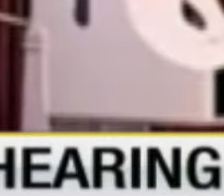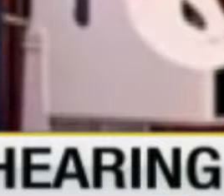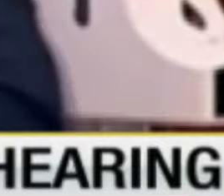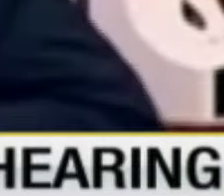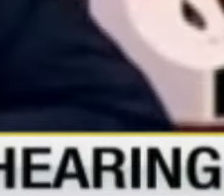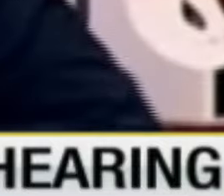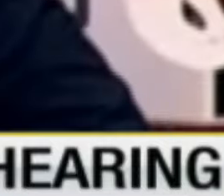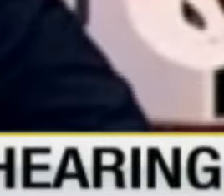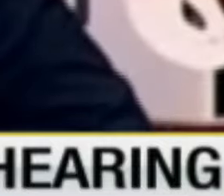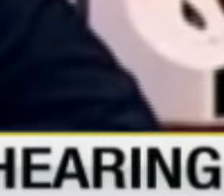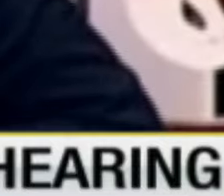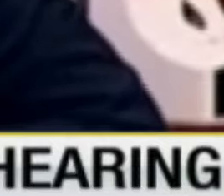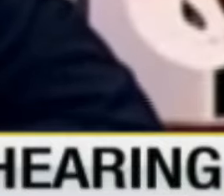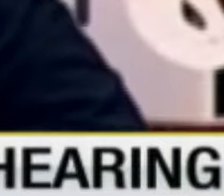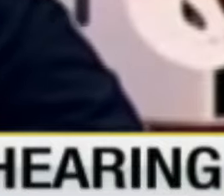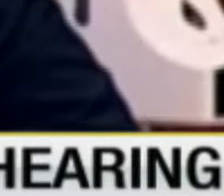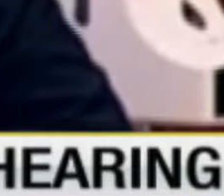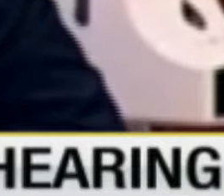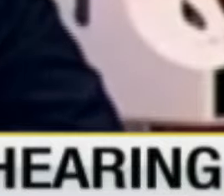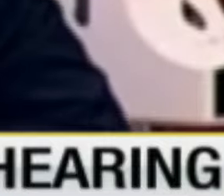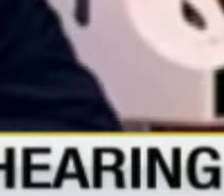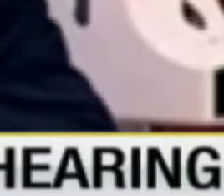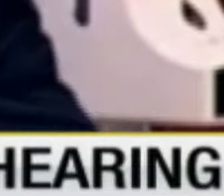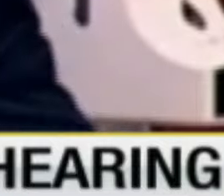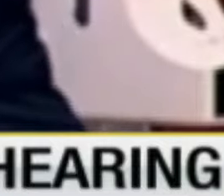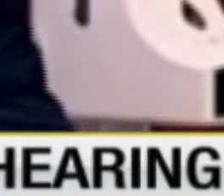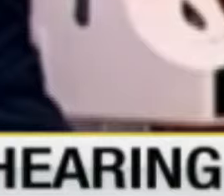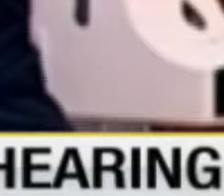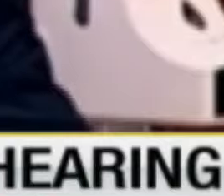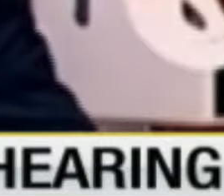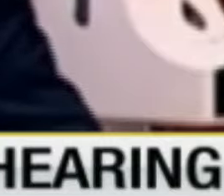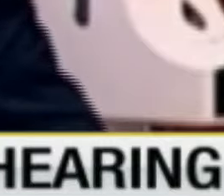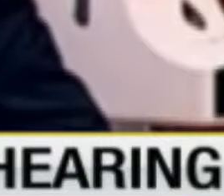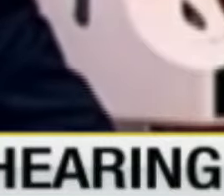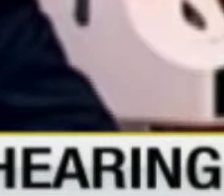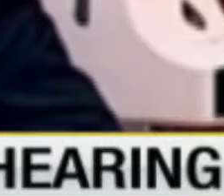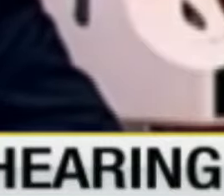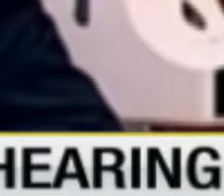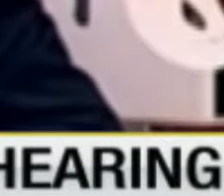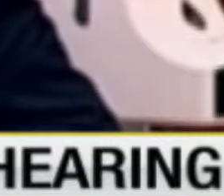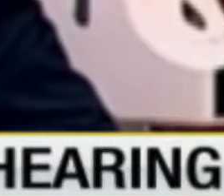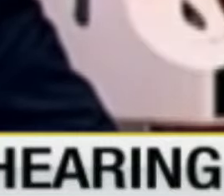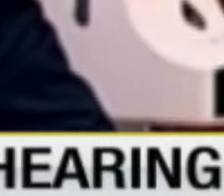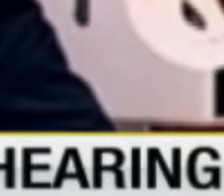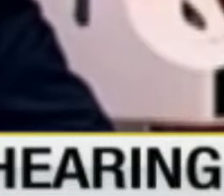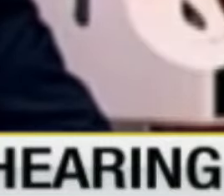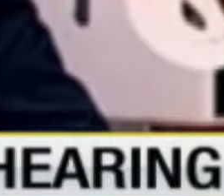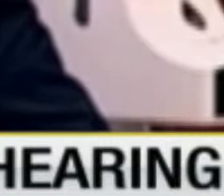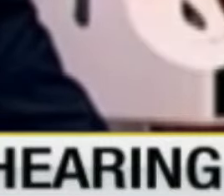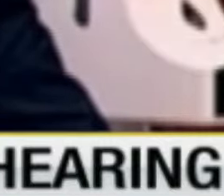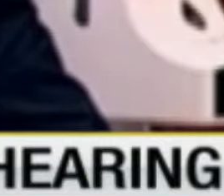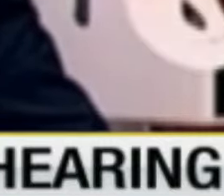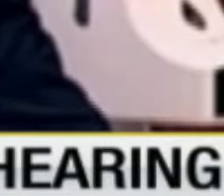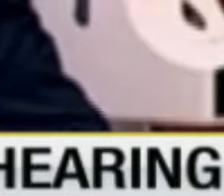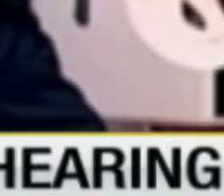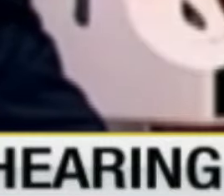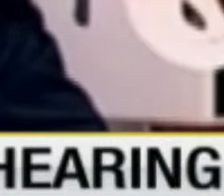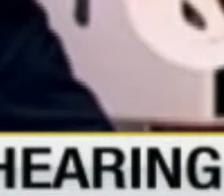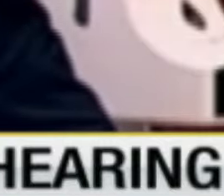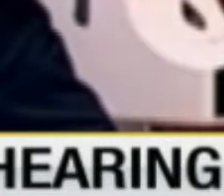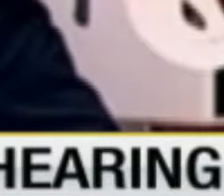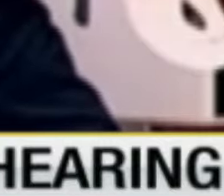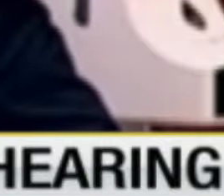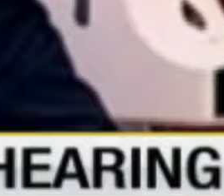Of course, attempts have been made by the governor to deflect these specific acts on our part, including through